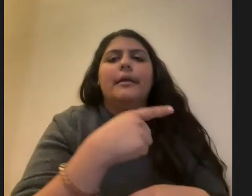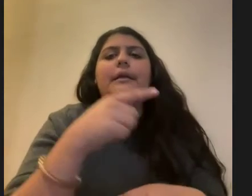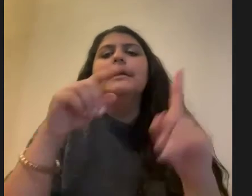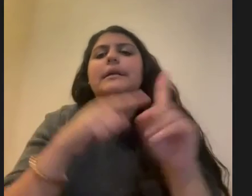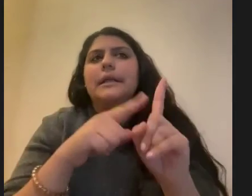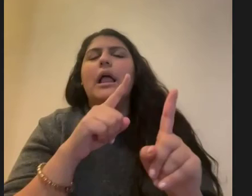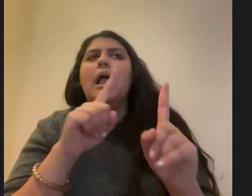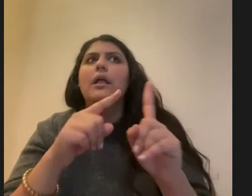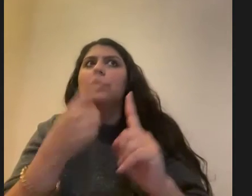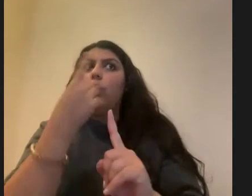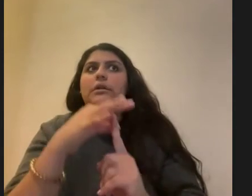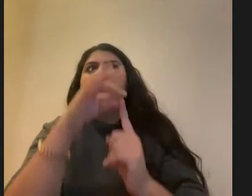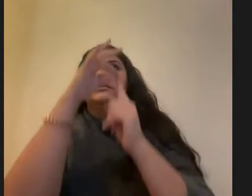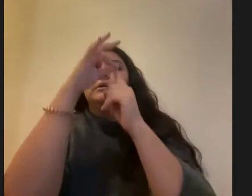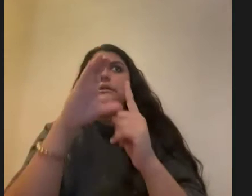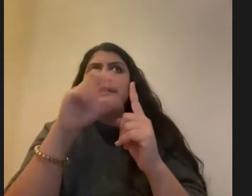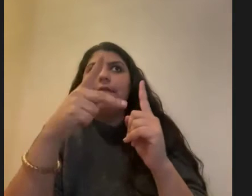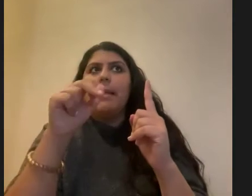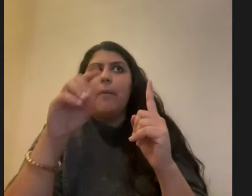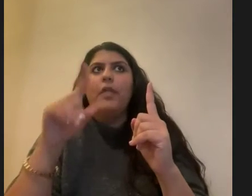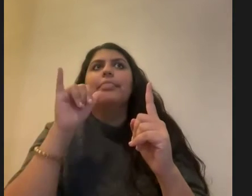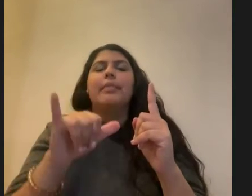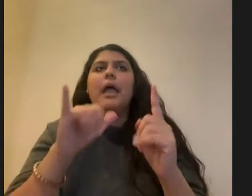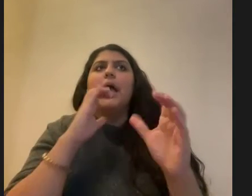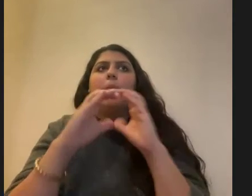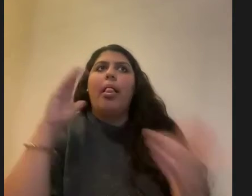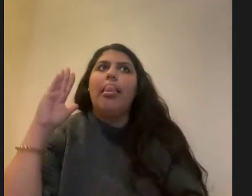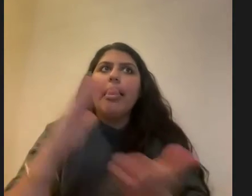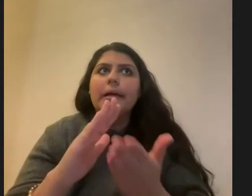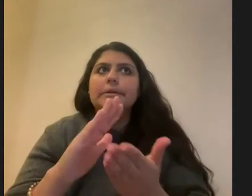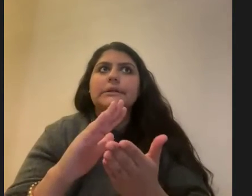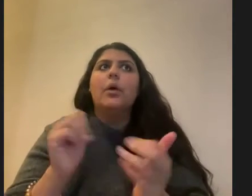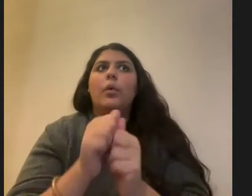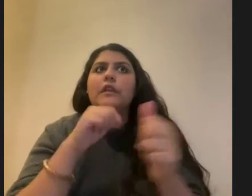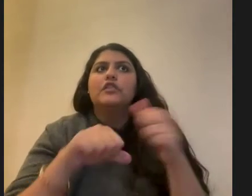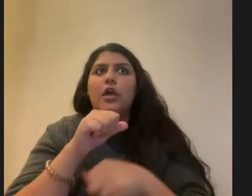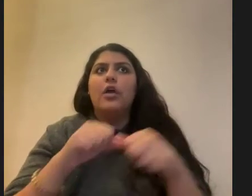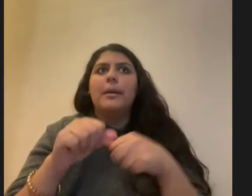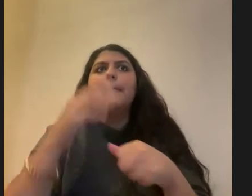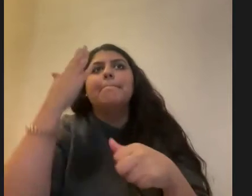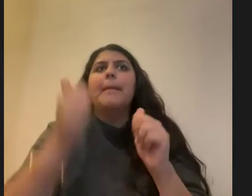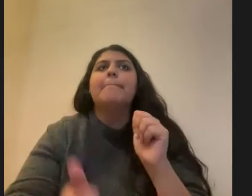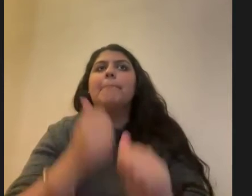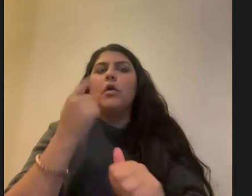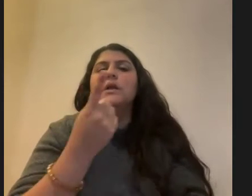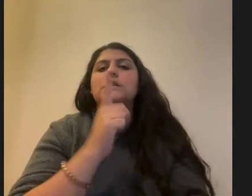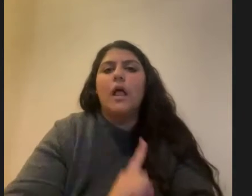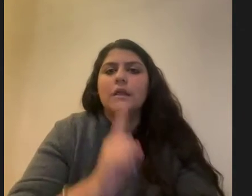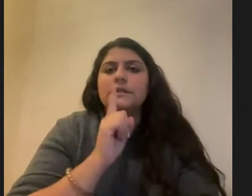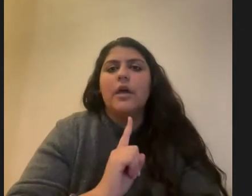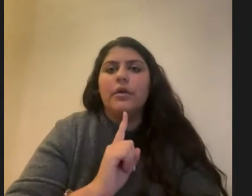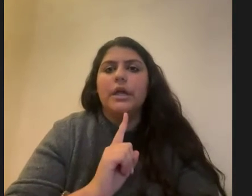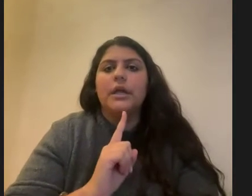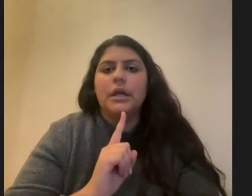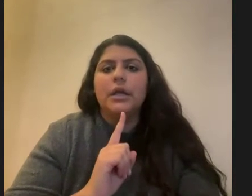that probably communicate the least with each other because they have been mostly solitary species, though we do know now that there